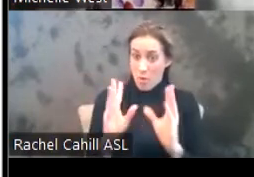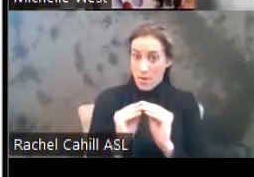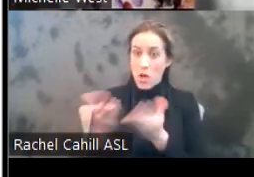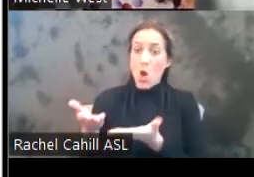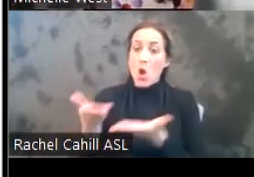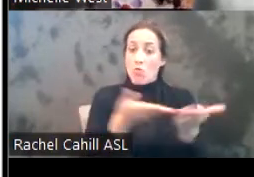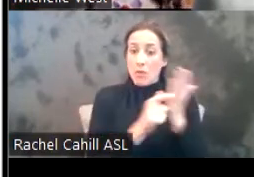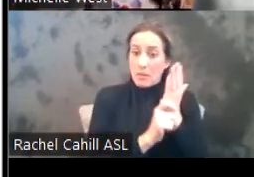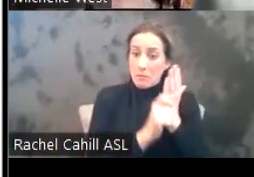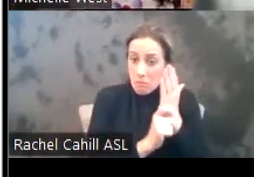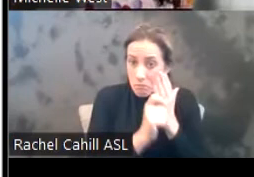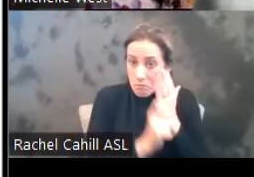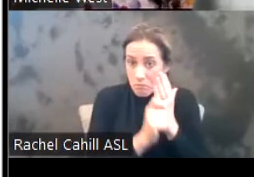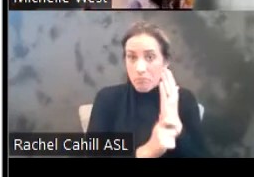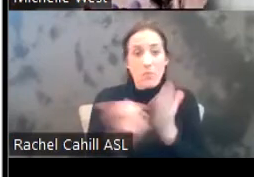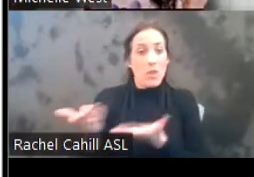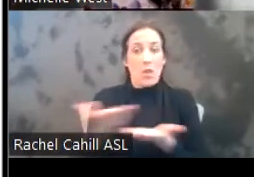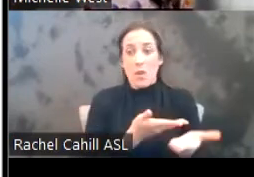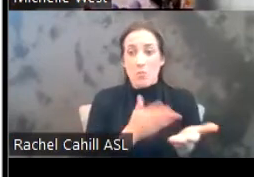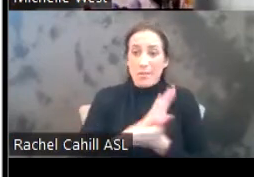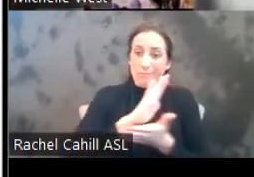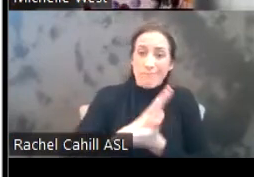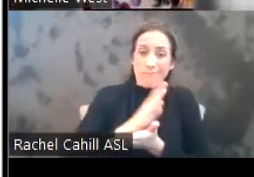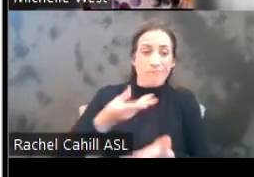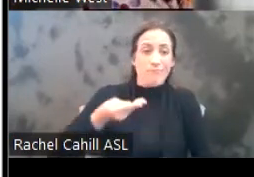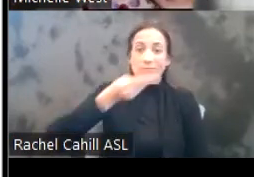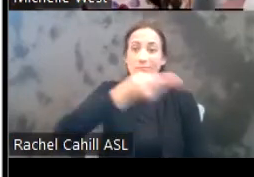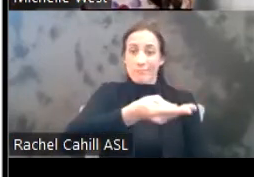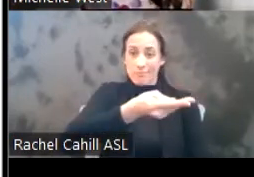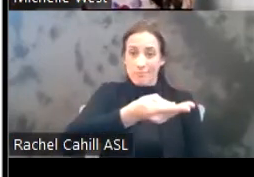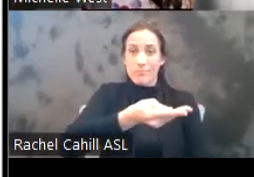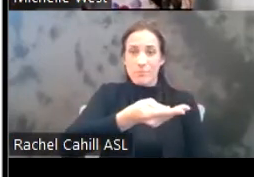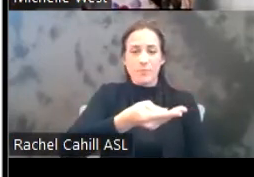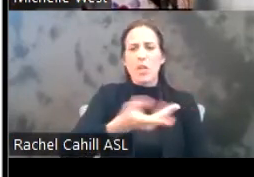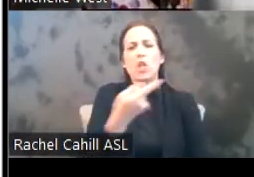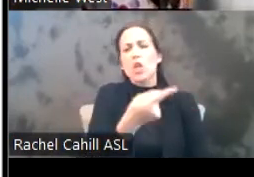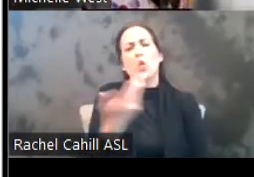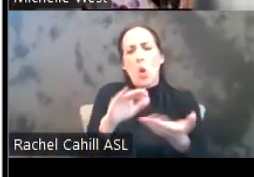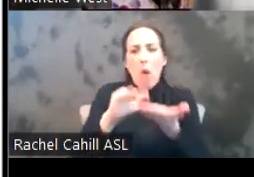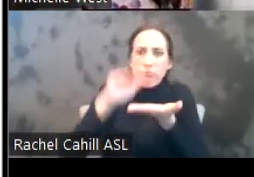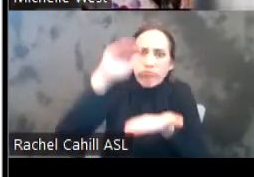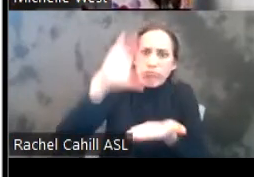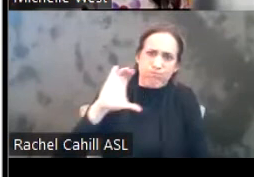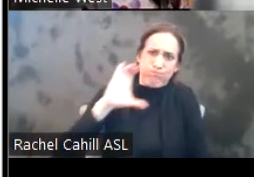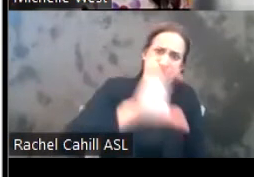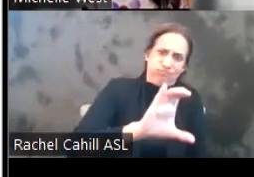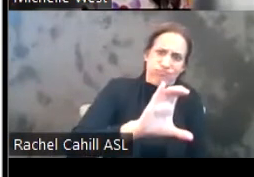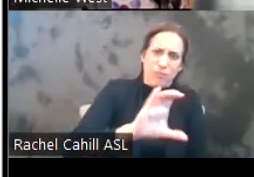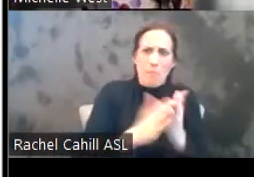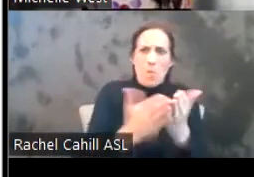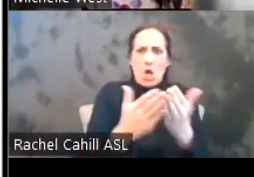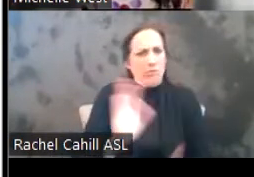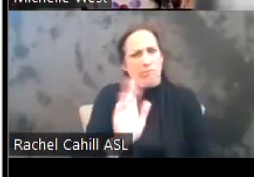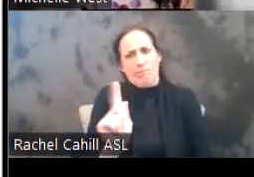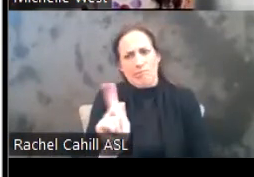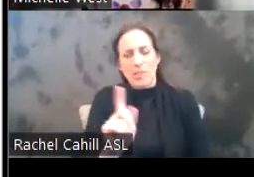materials like a brochure, flyer, something like that. Don't inundate them with stuff. Give them, you know, be targeted with